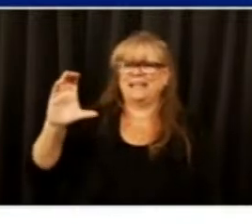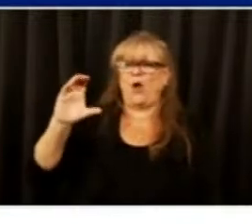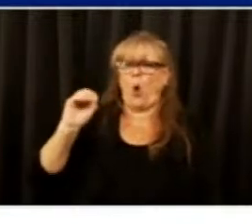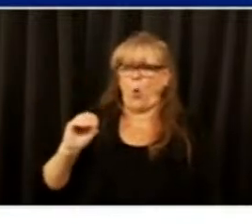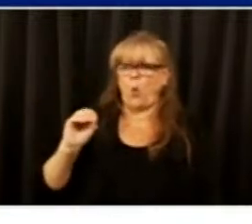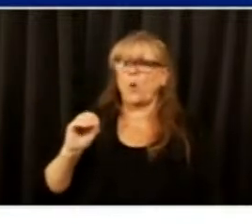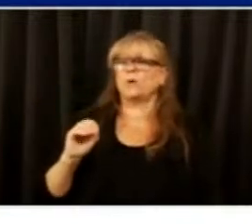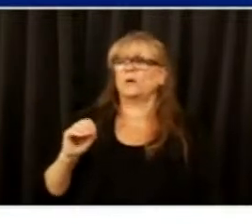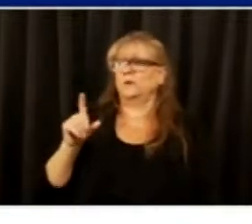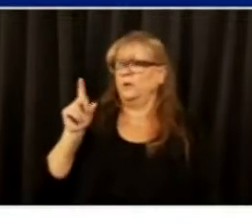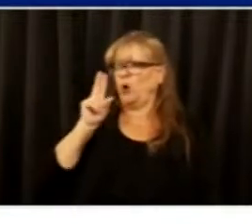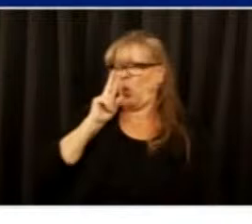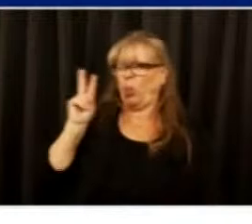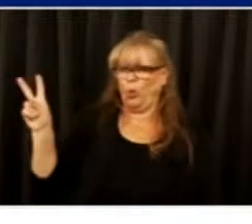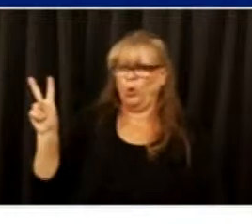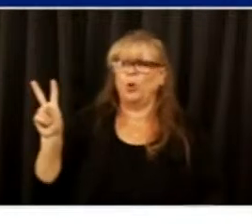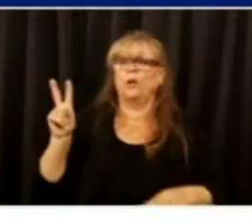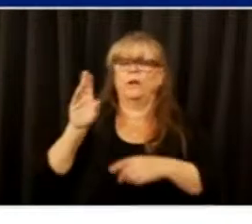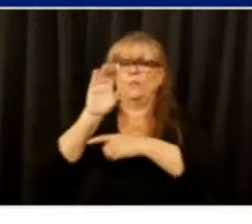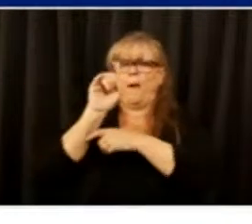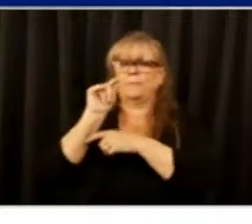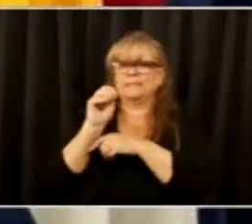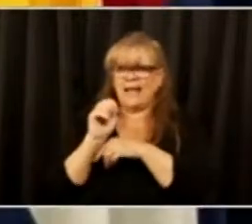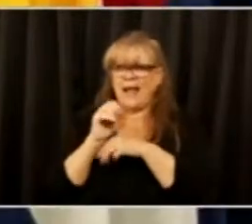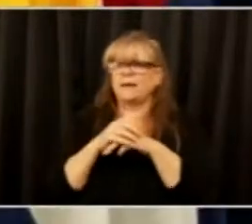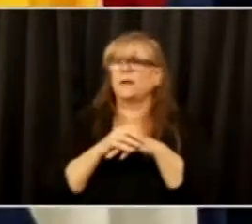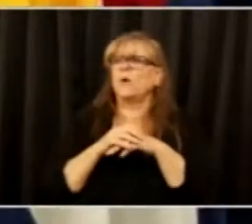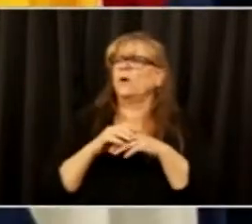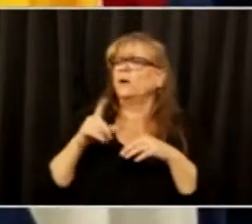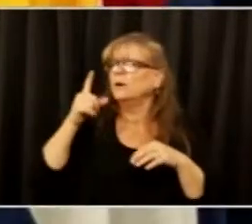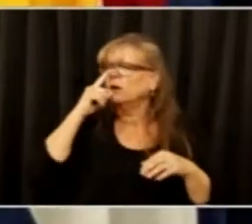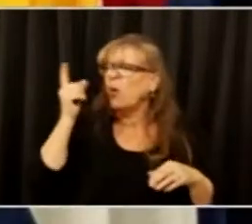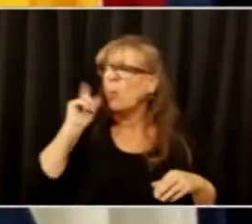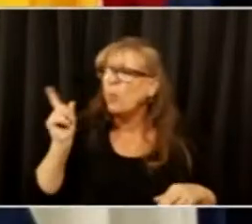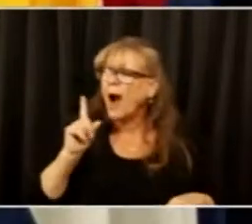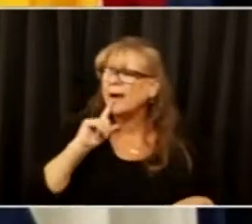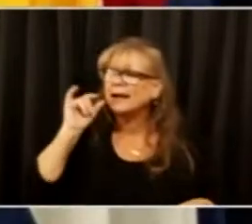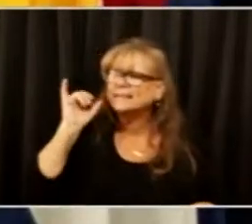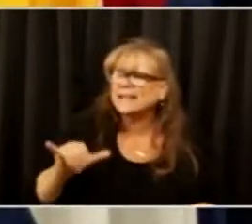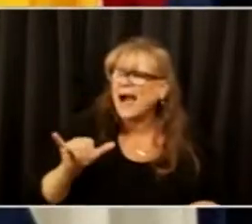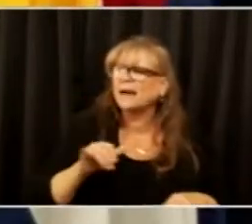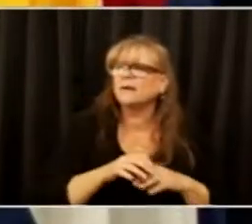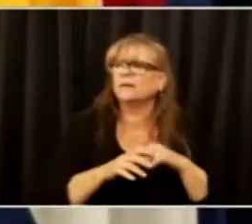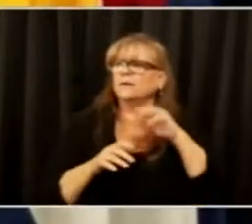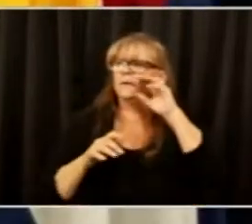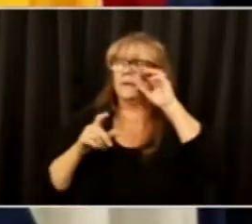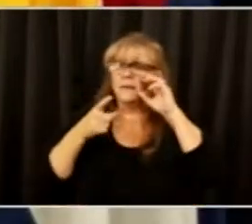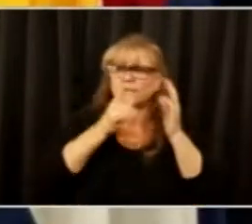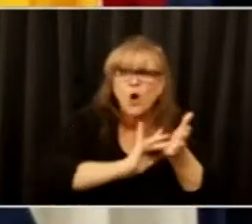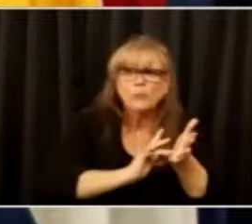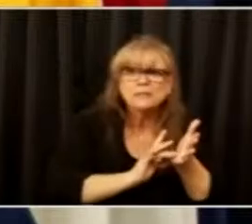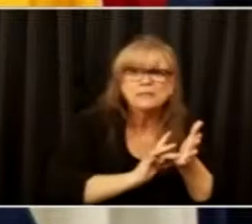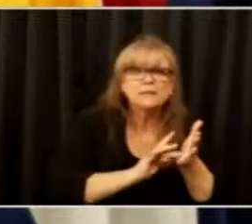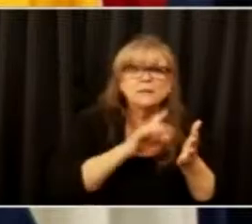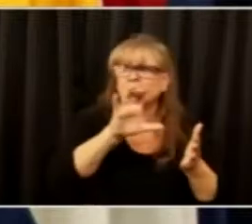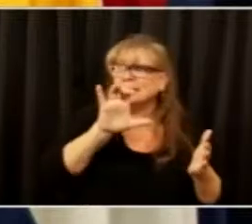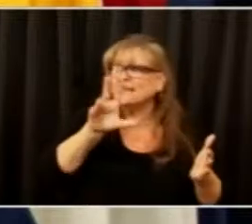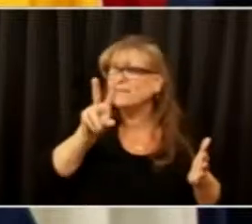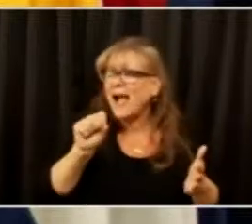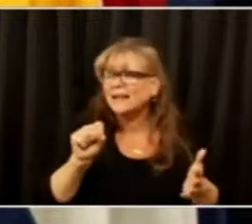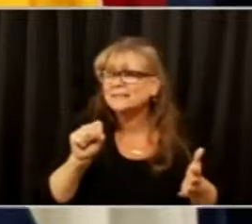cocovidvaccine.org to find sites near you. It could be your local pharmacy, CVS, Safeway, your local hospital, community